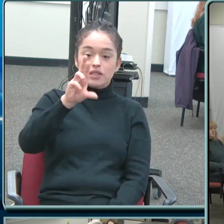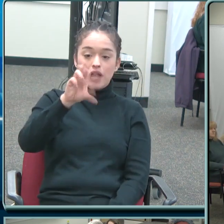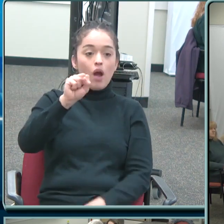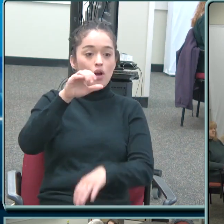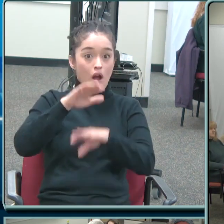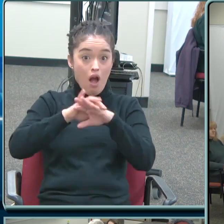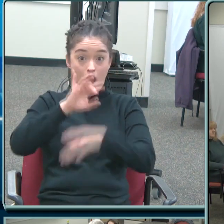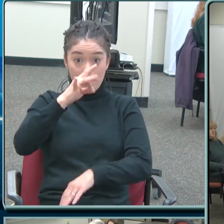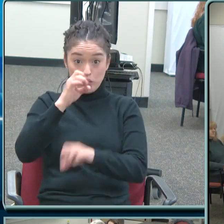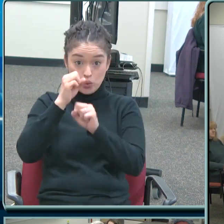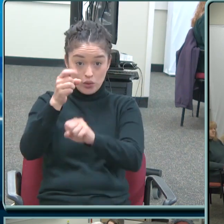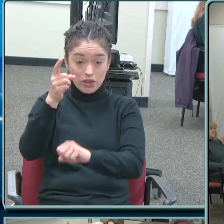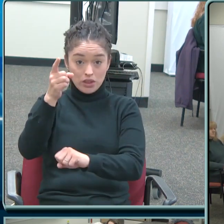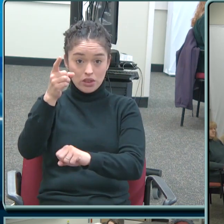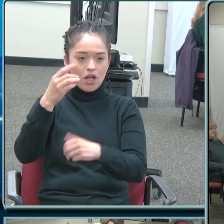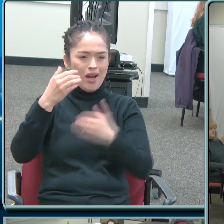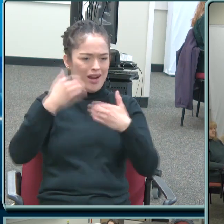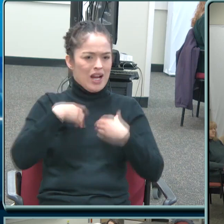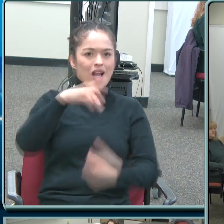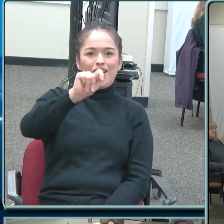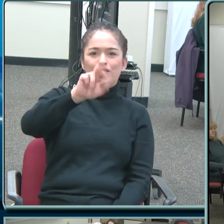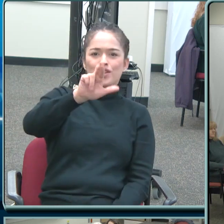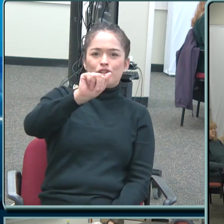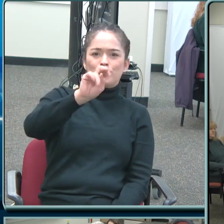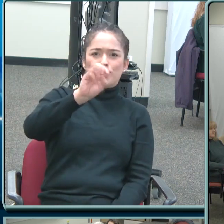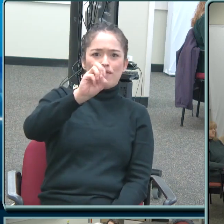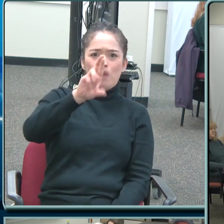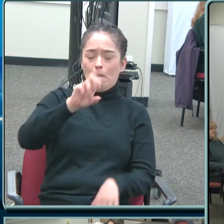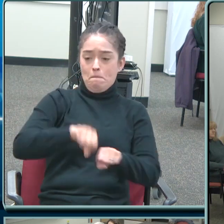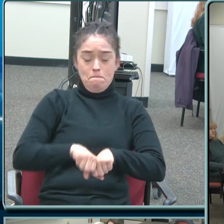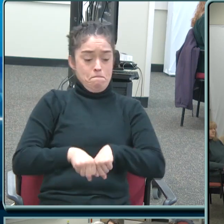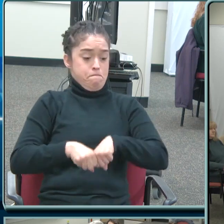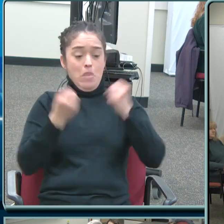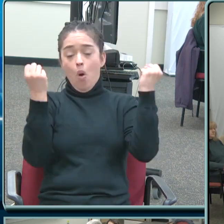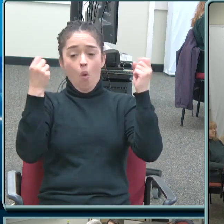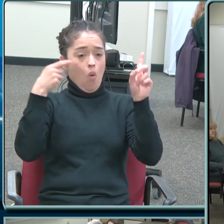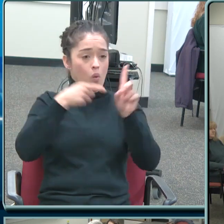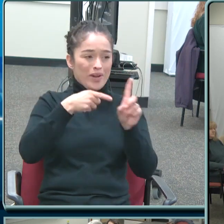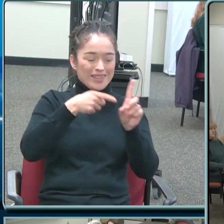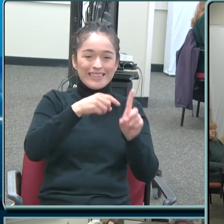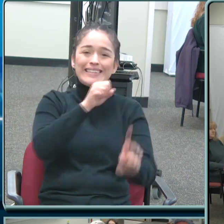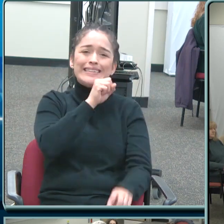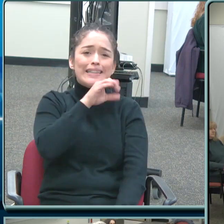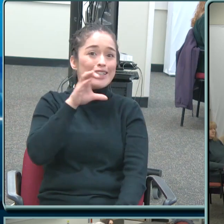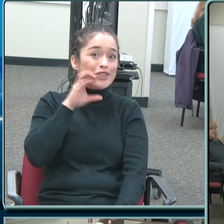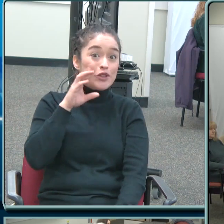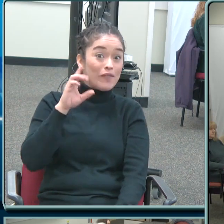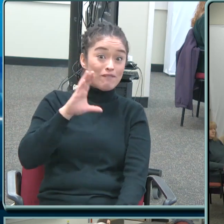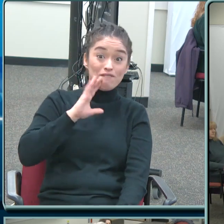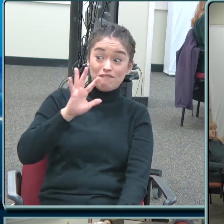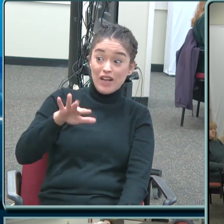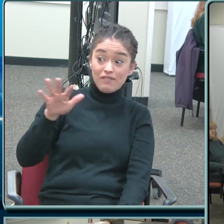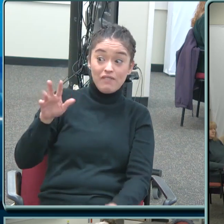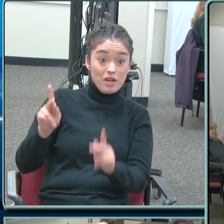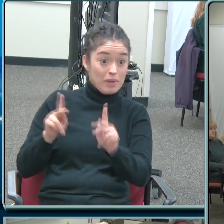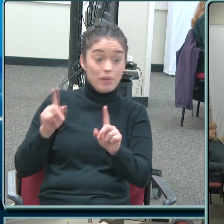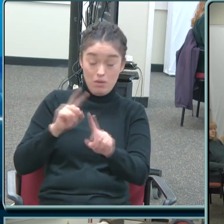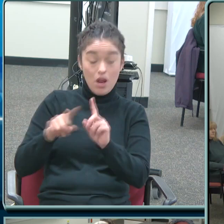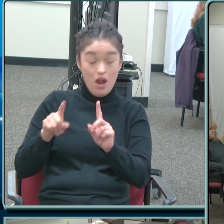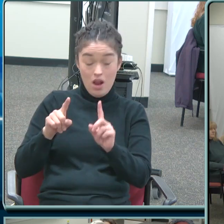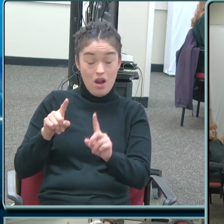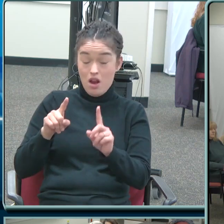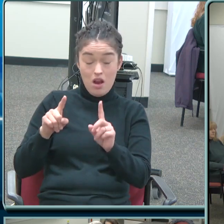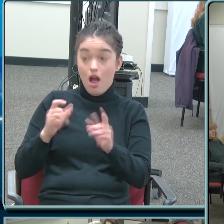Street. There was a transformer that went out there. It's a senior living center, 55 and older, but a lot of the residents are much older